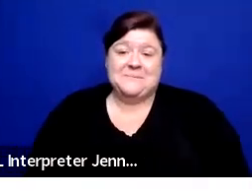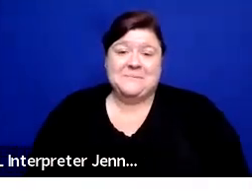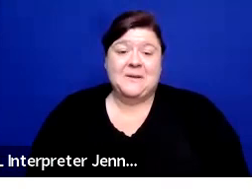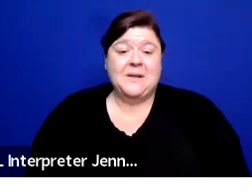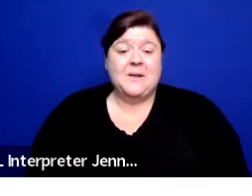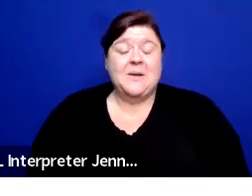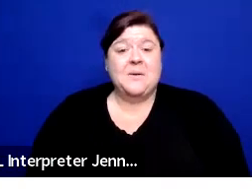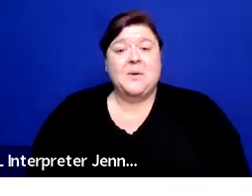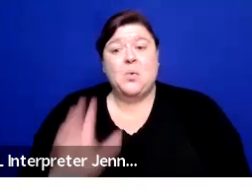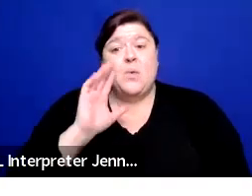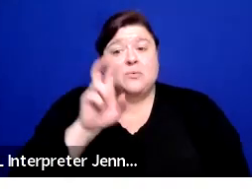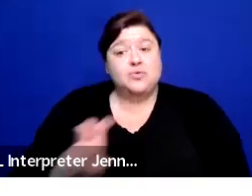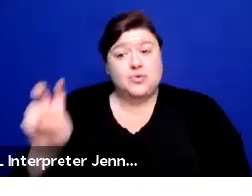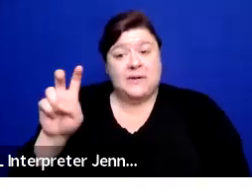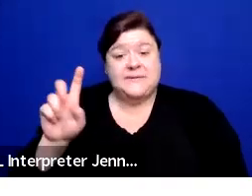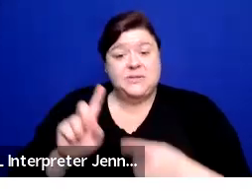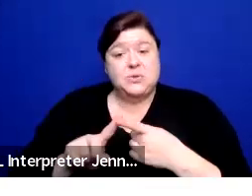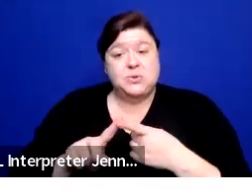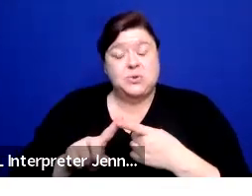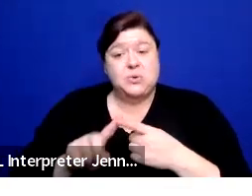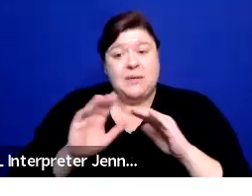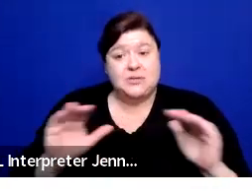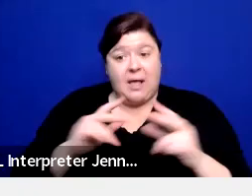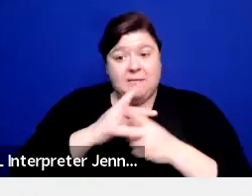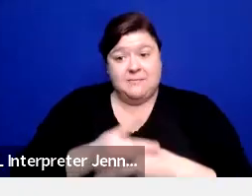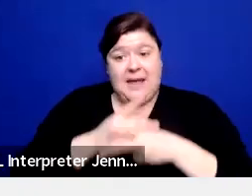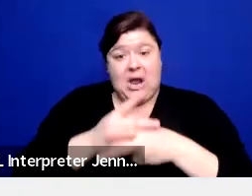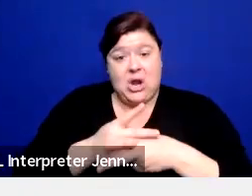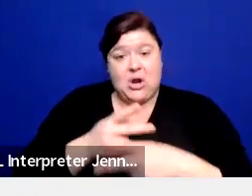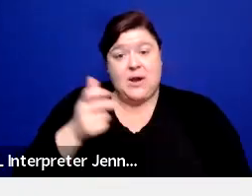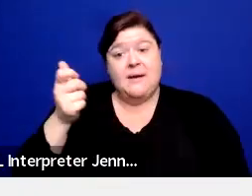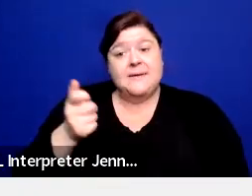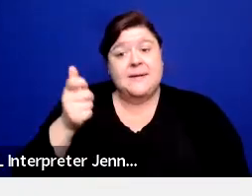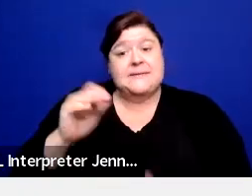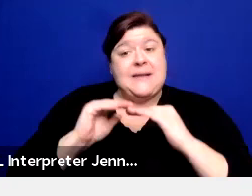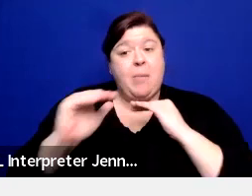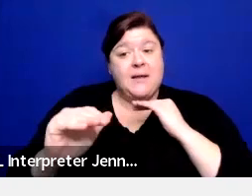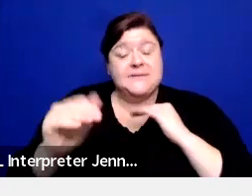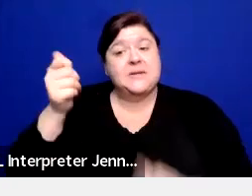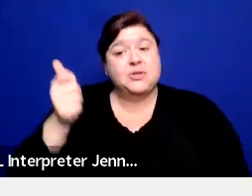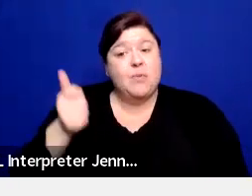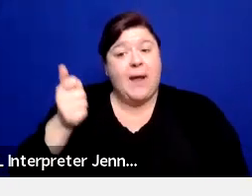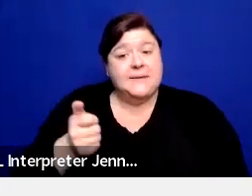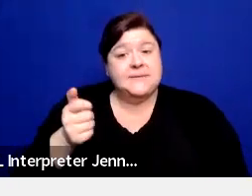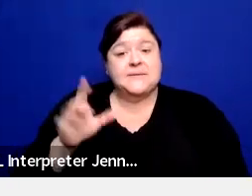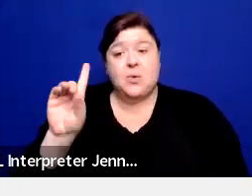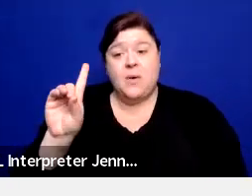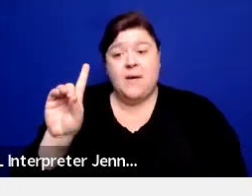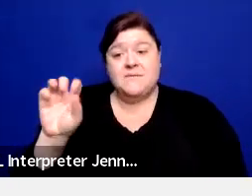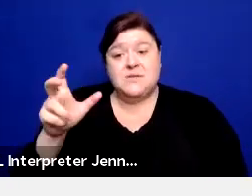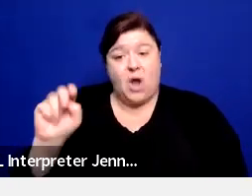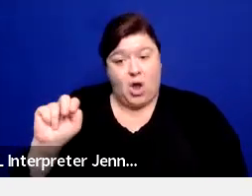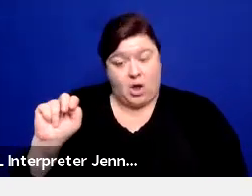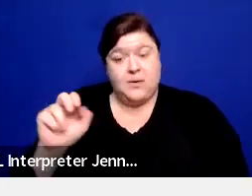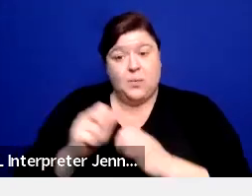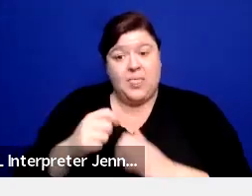we will go ahead and transition over to childcare stabilization grants. We have Dawn with us for